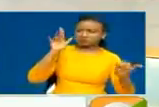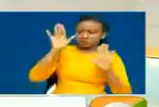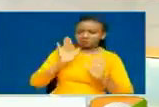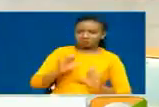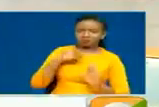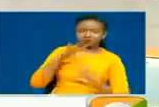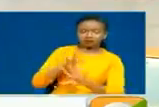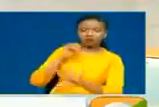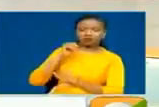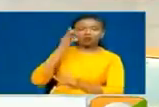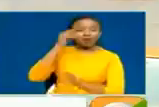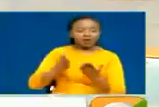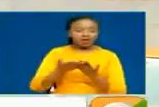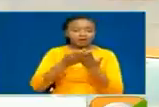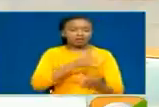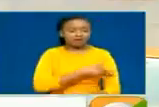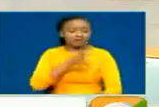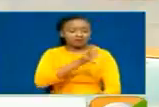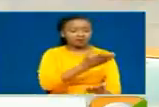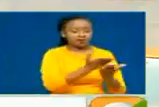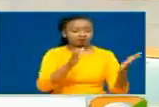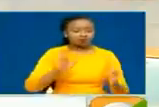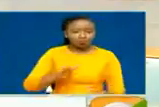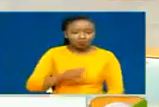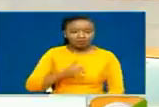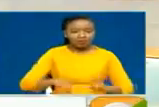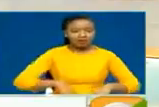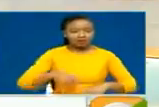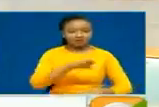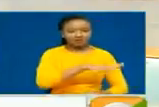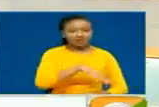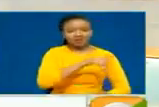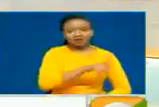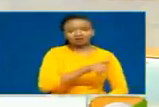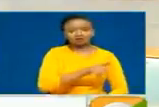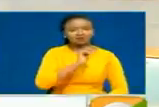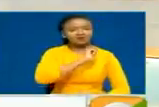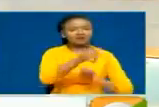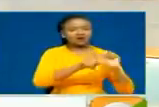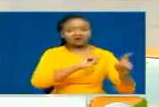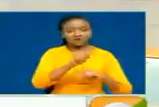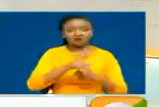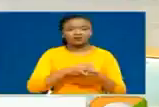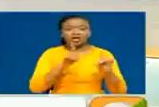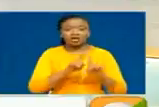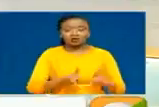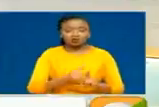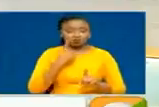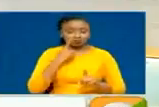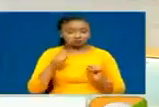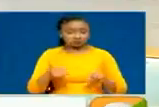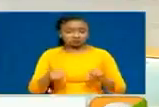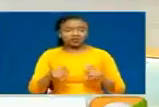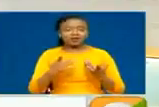move aimed at empowering women living in far-flung areas. Tonight on Smart Farm, we show you how the Kenya Agricultural